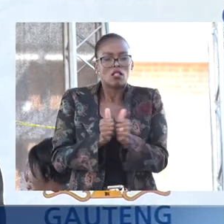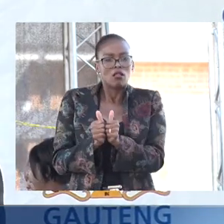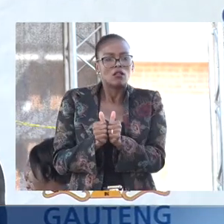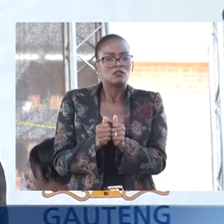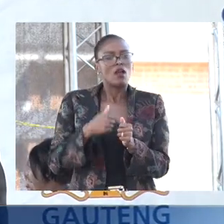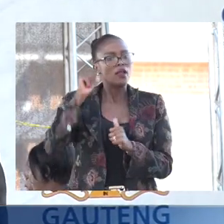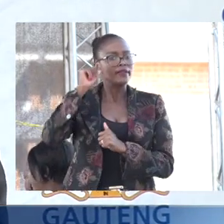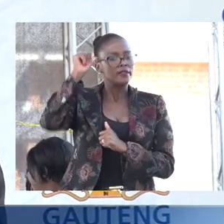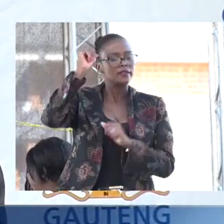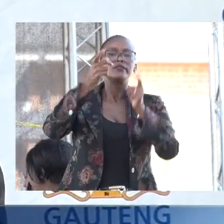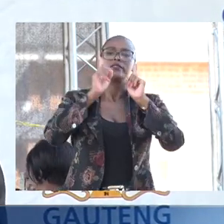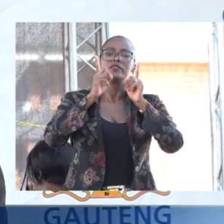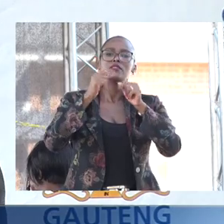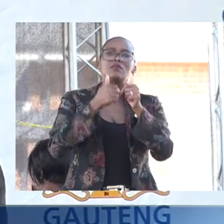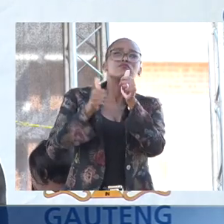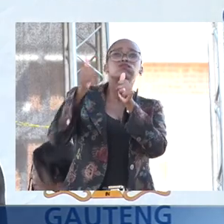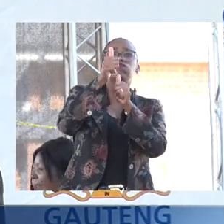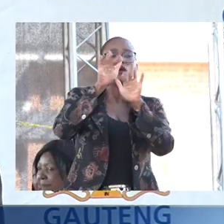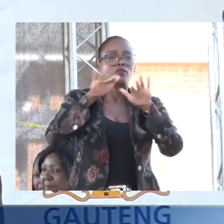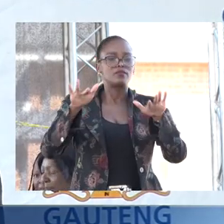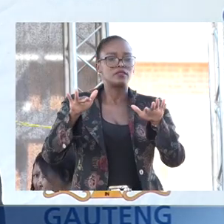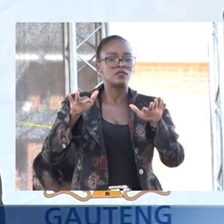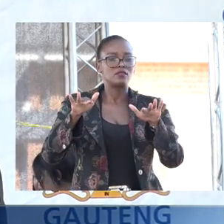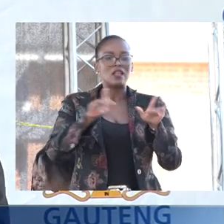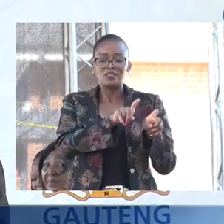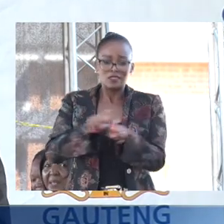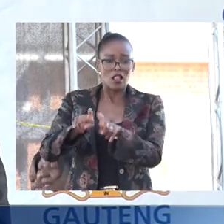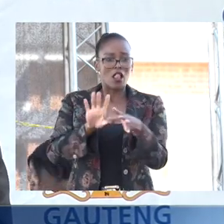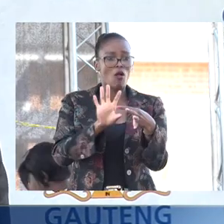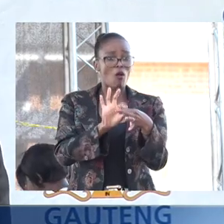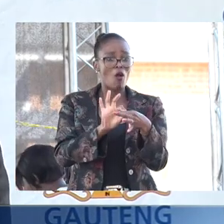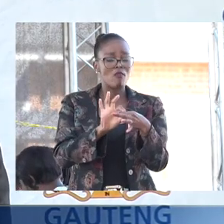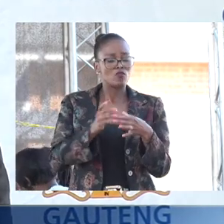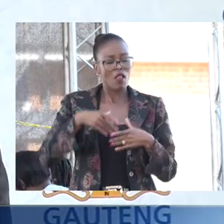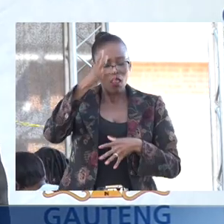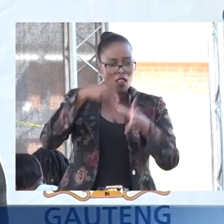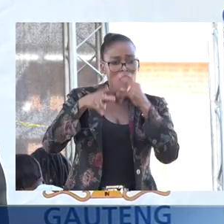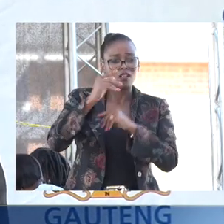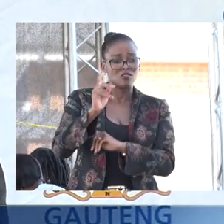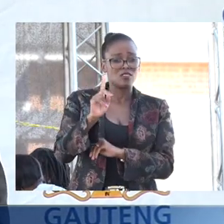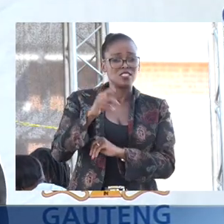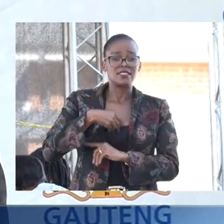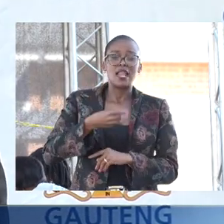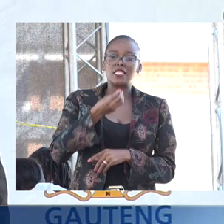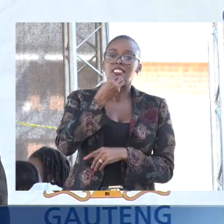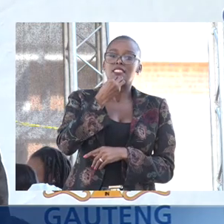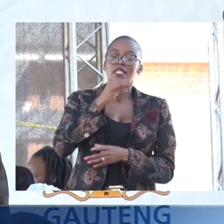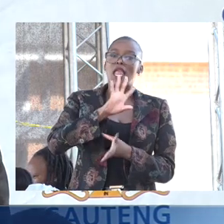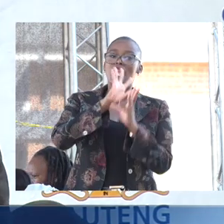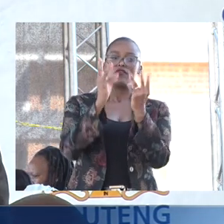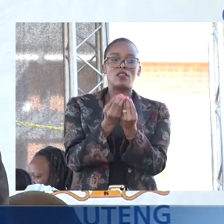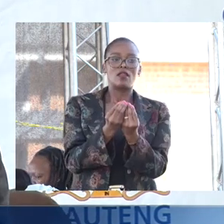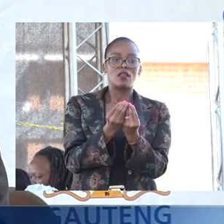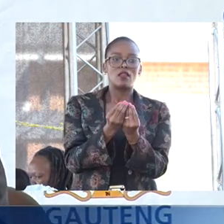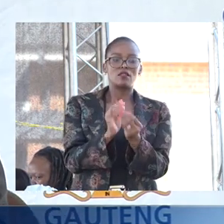elders, teachers, and authorities. And still at home, it's where we learn to eat everything, do